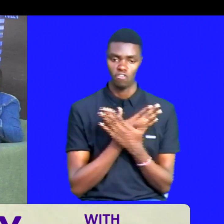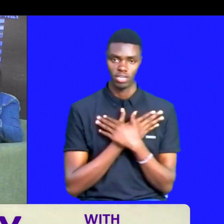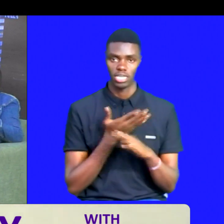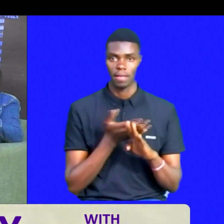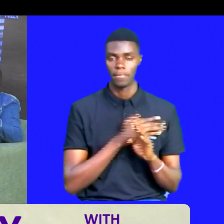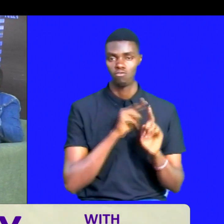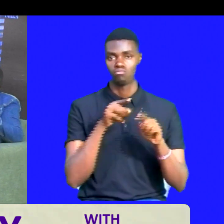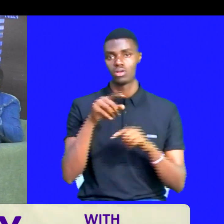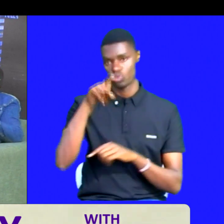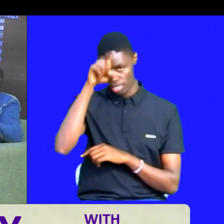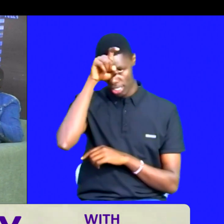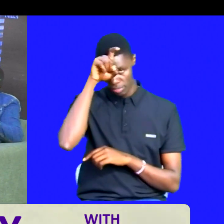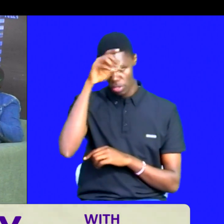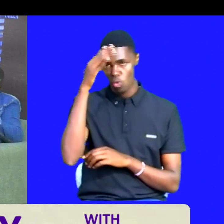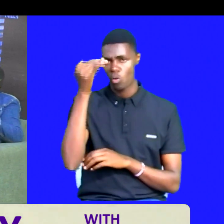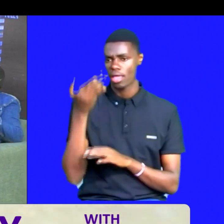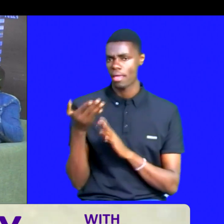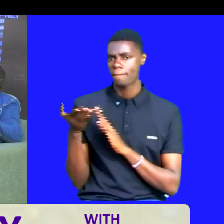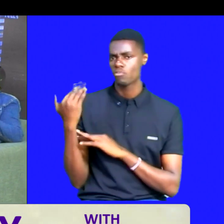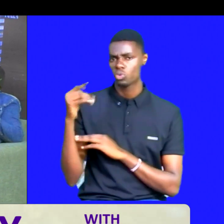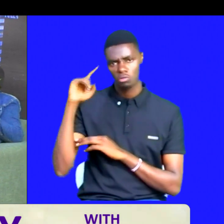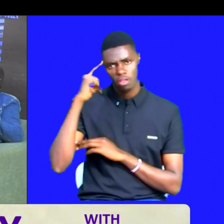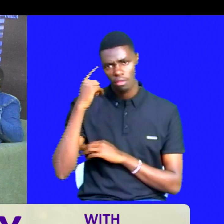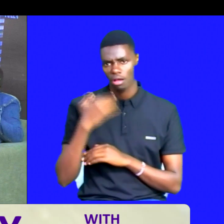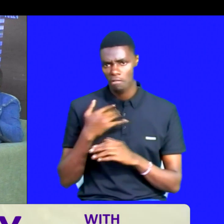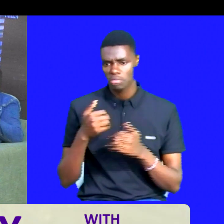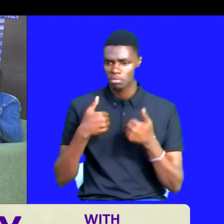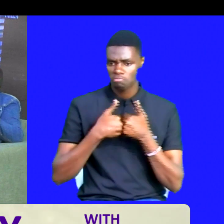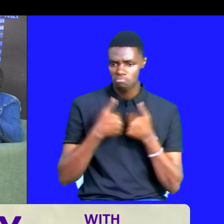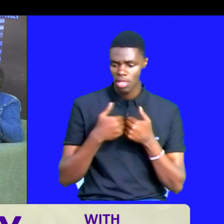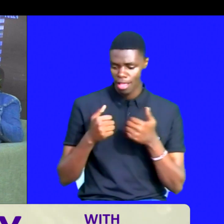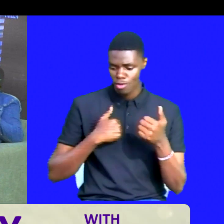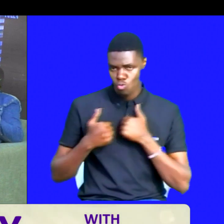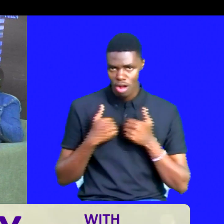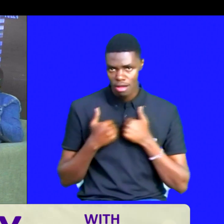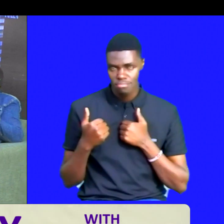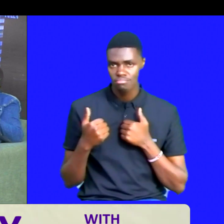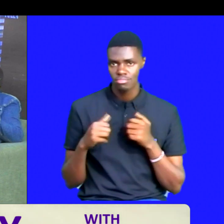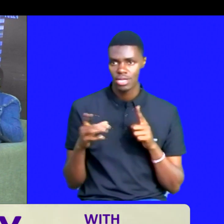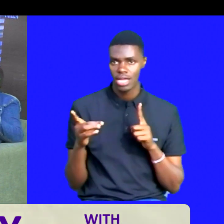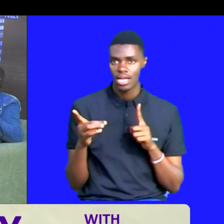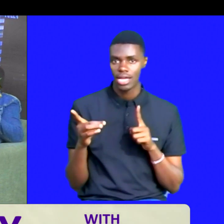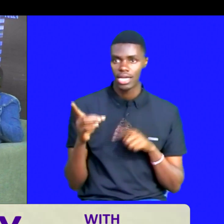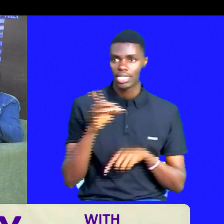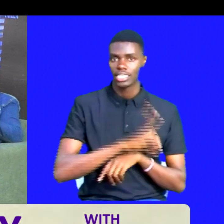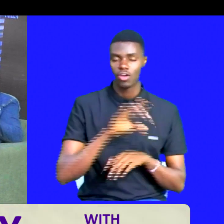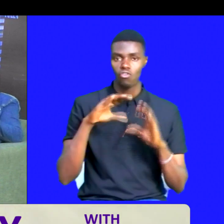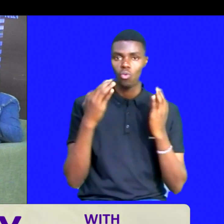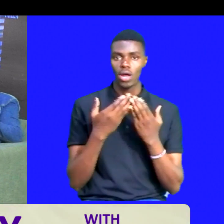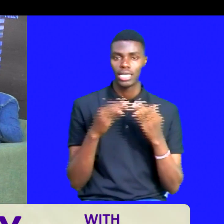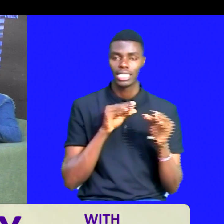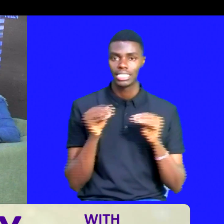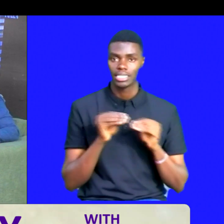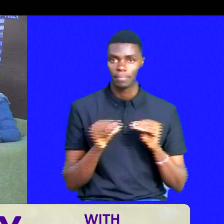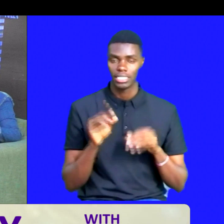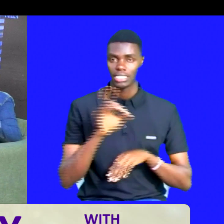to Egypt. Right. Because initially we were thinking of maybe we can have our games in Rwanda on the day of World Disability Day, that is 3rd of